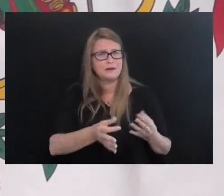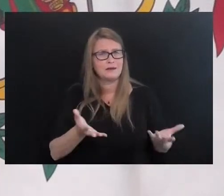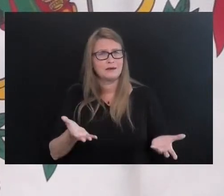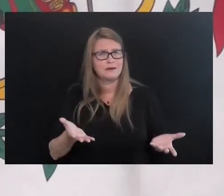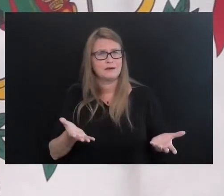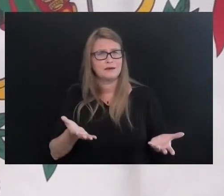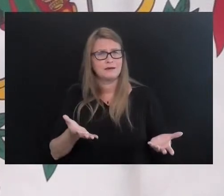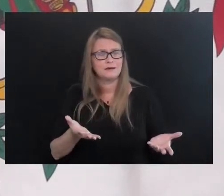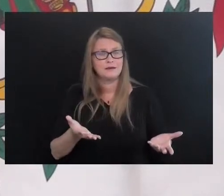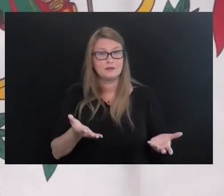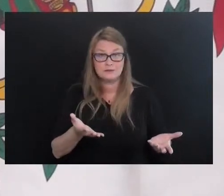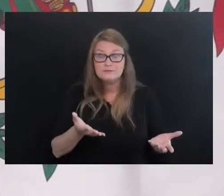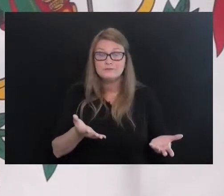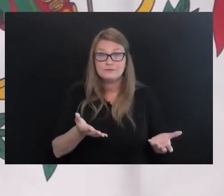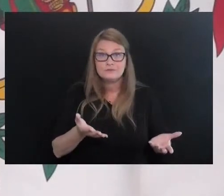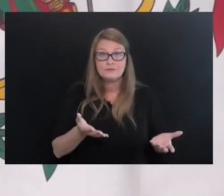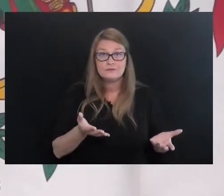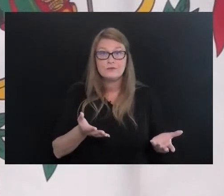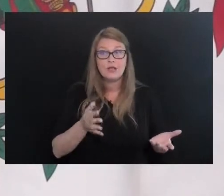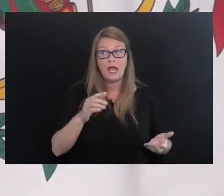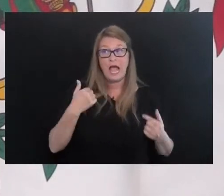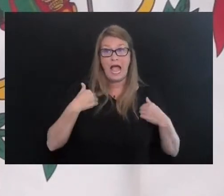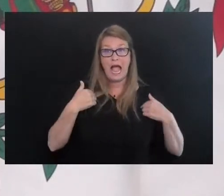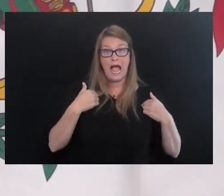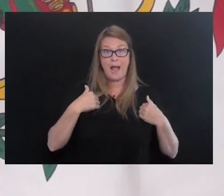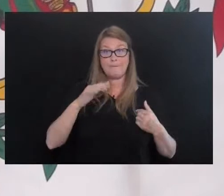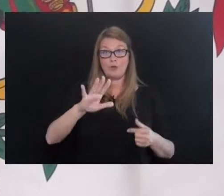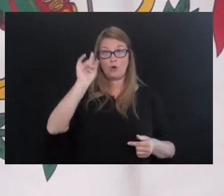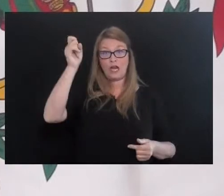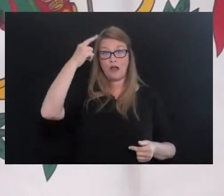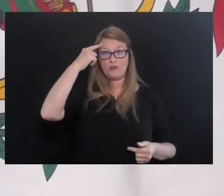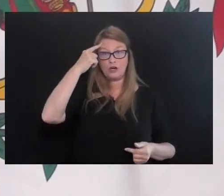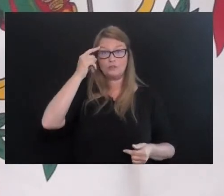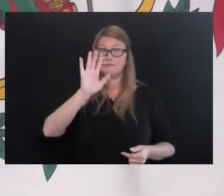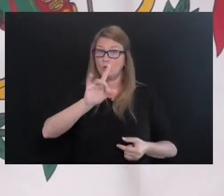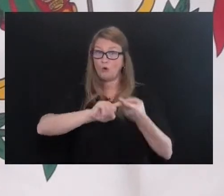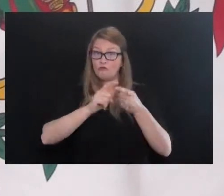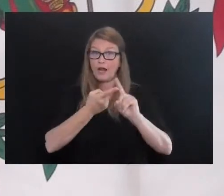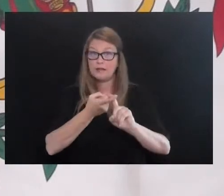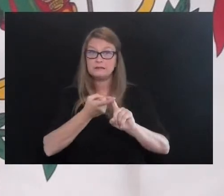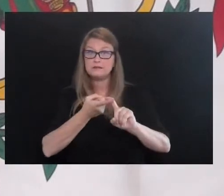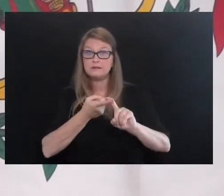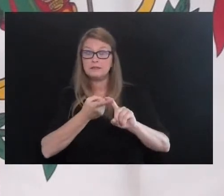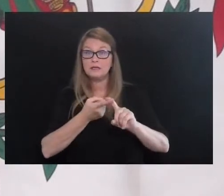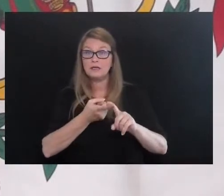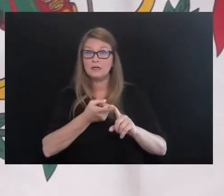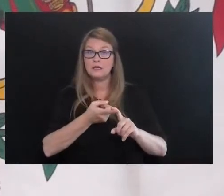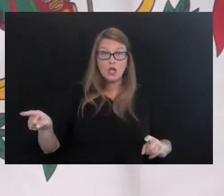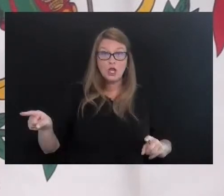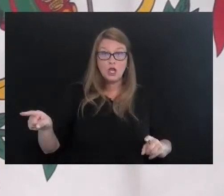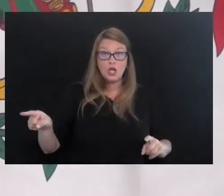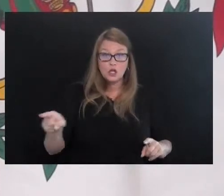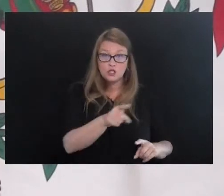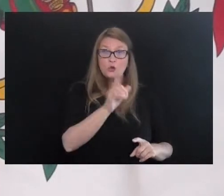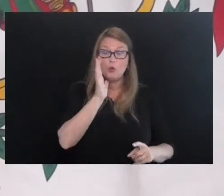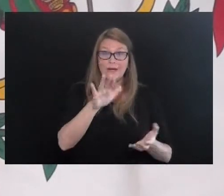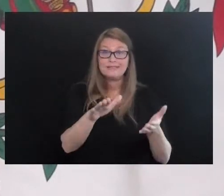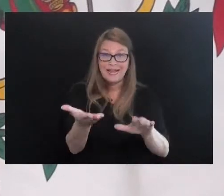down. You mark it down that your governor and your friend, Jim Justice, is telling you this. A bunch more of you are going to